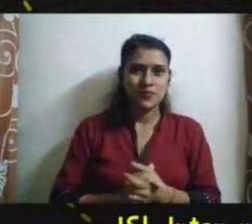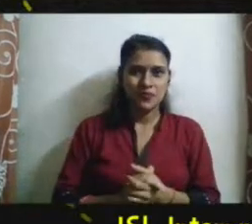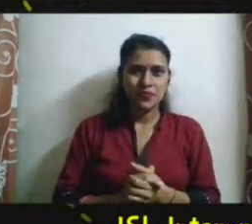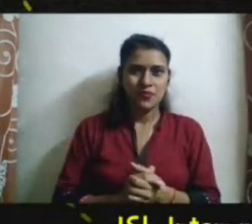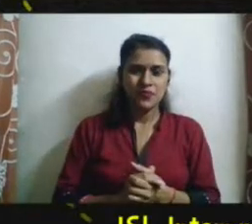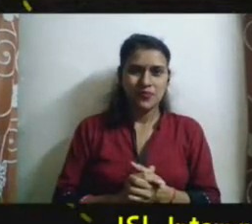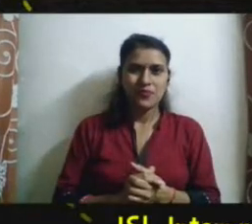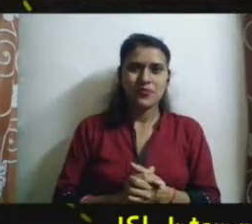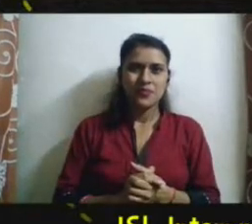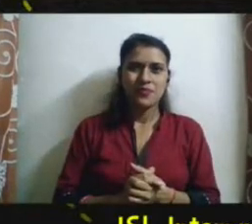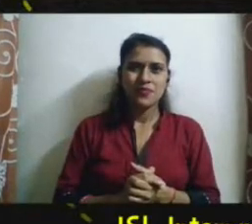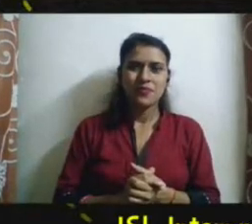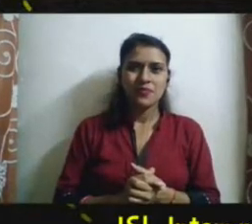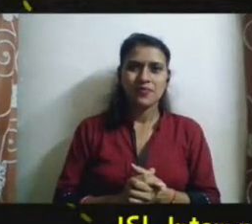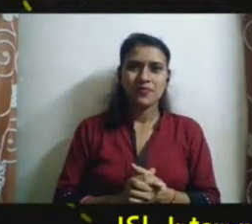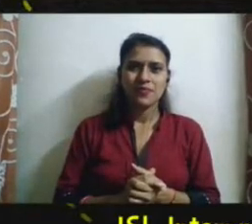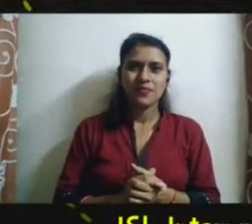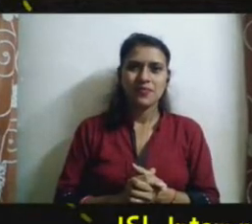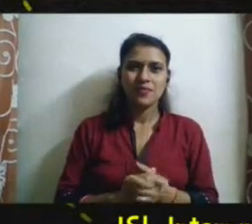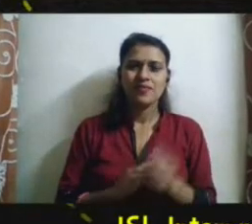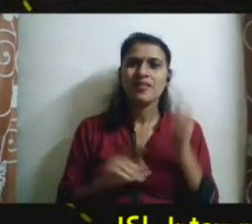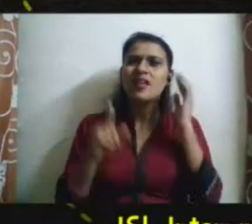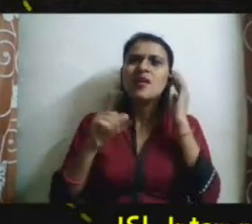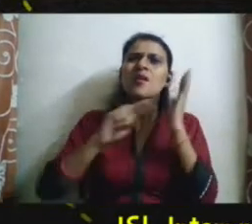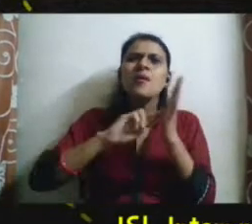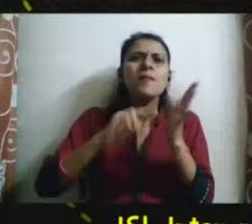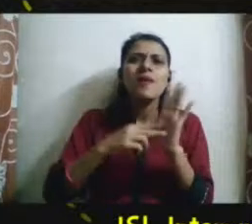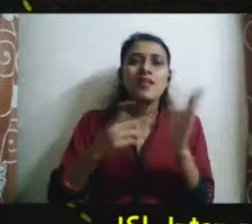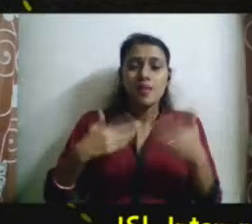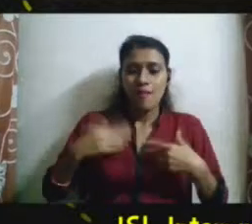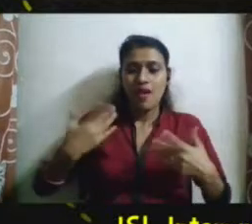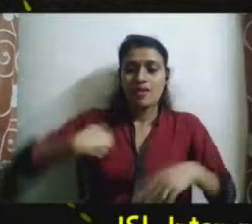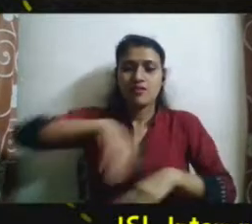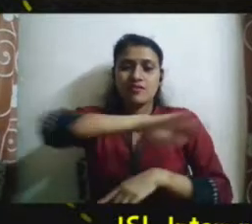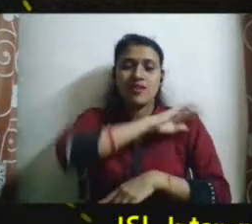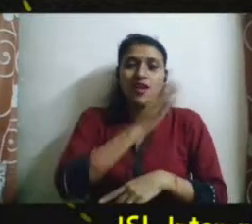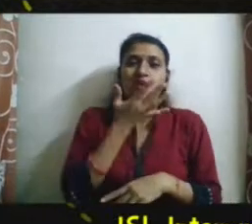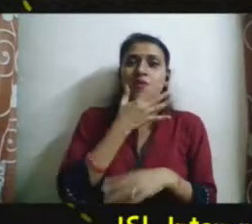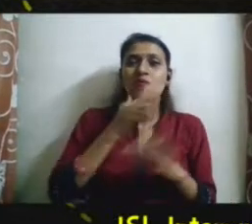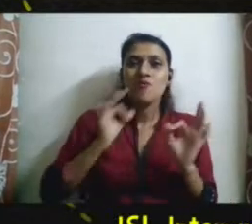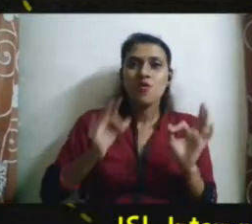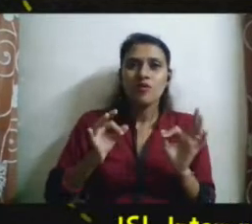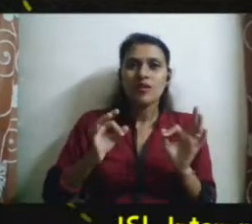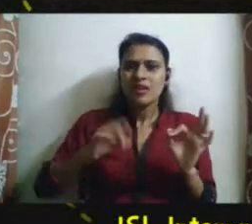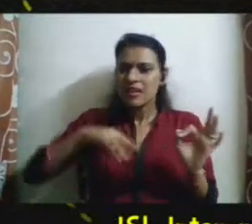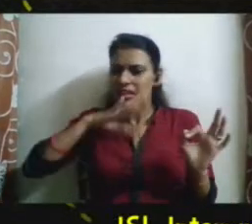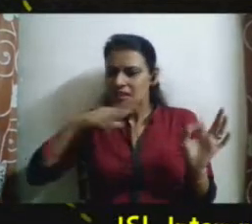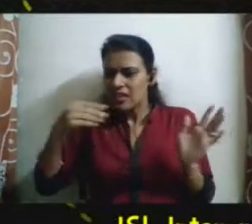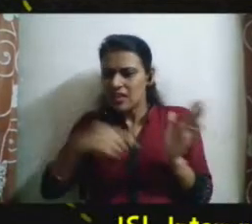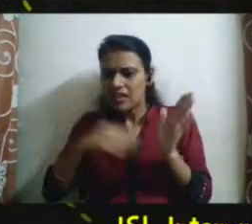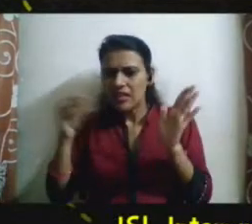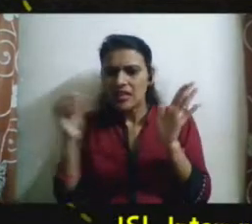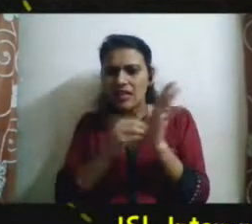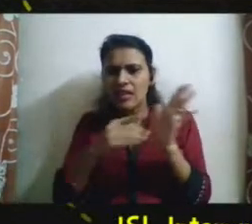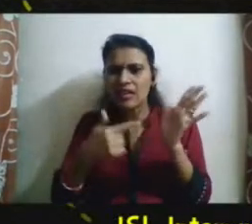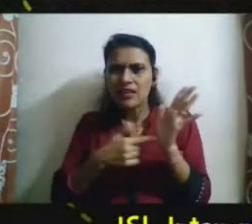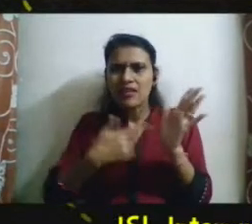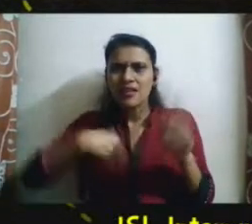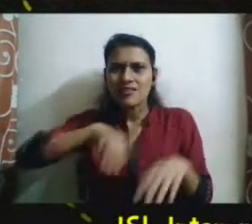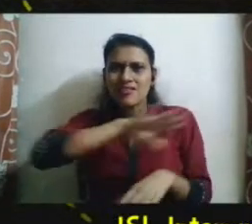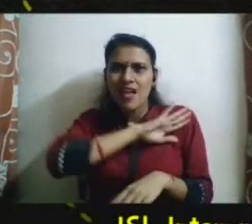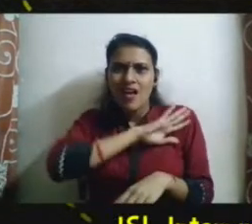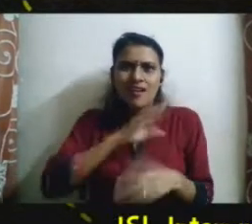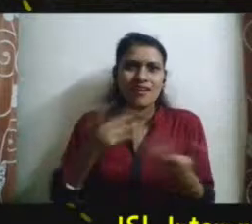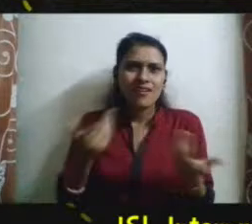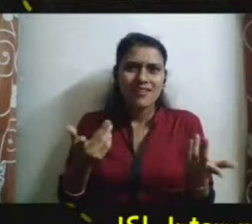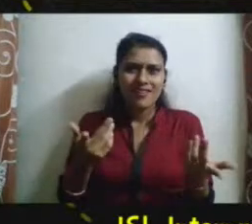it say? That my beautiful sari is stained. Why is it stained? Because of the pleasures that it has